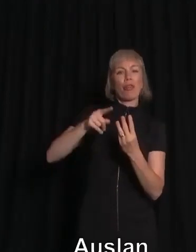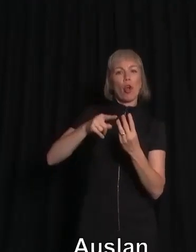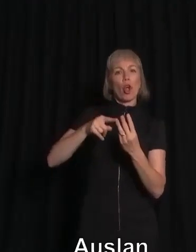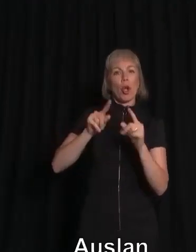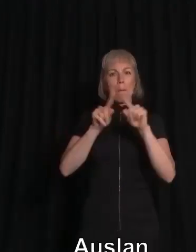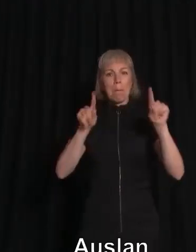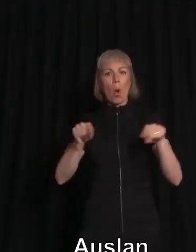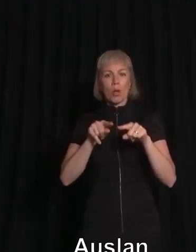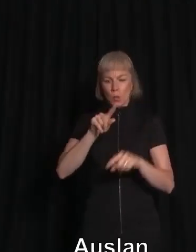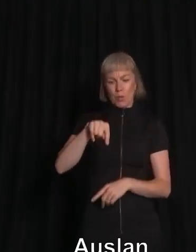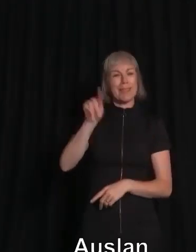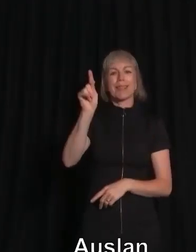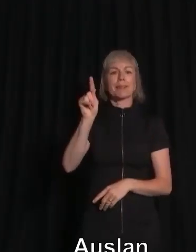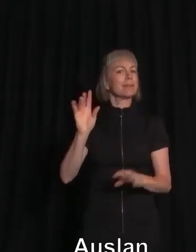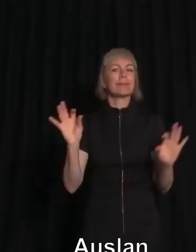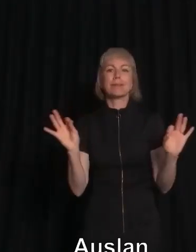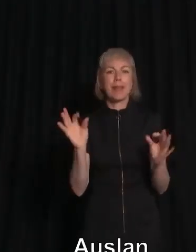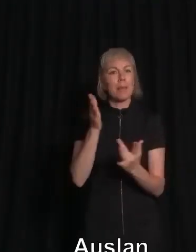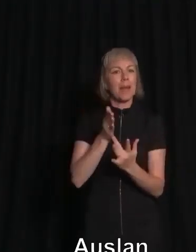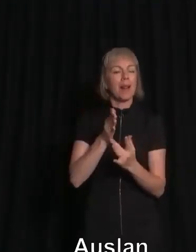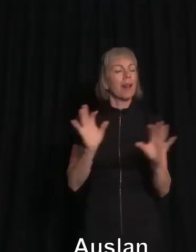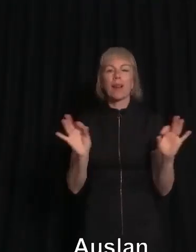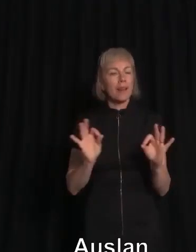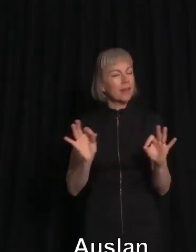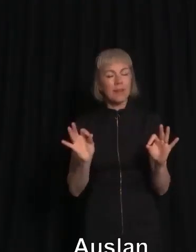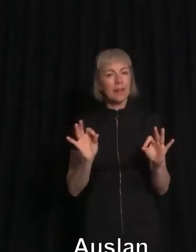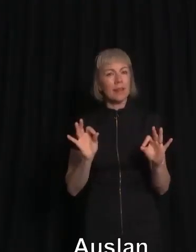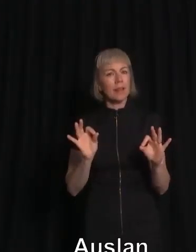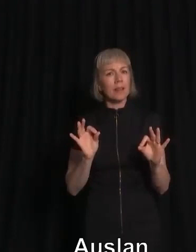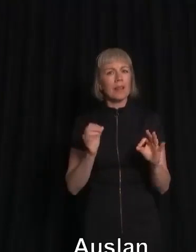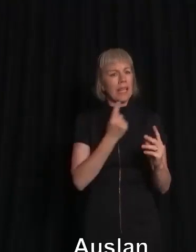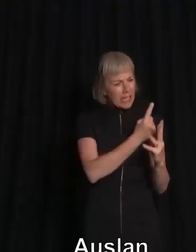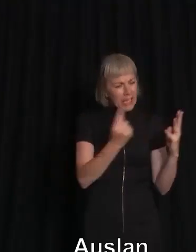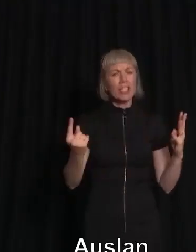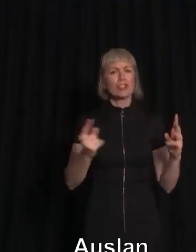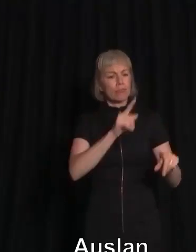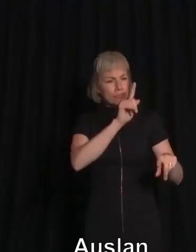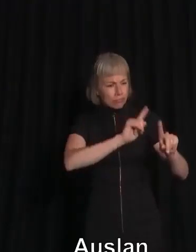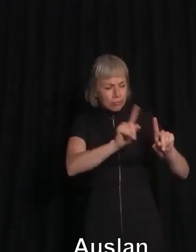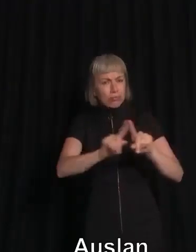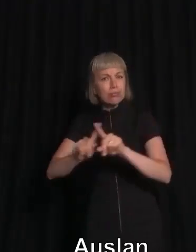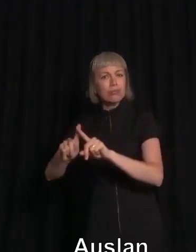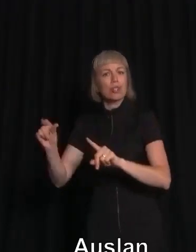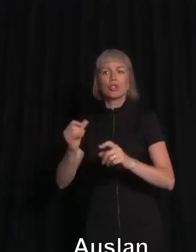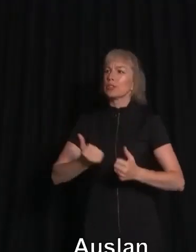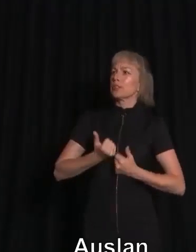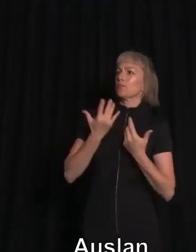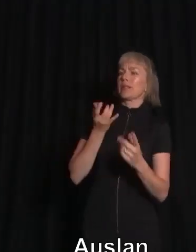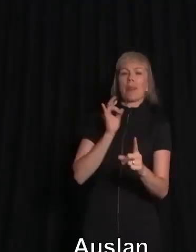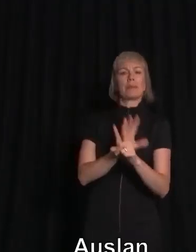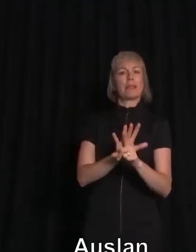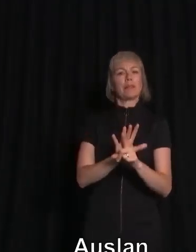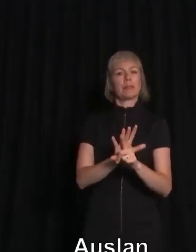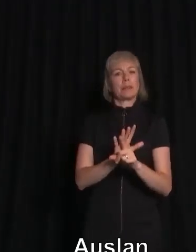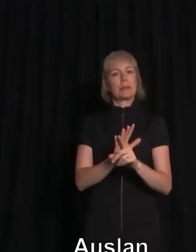It's achieved by ensuring that people are able to express our own values and preferences as individuals about how we're